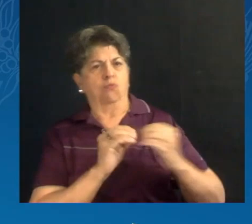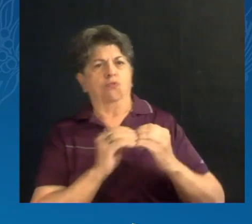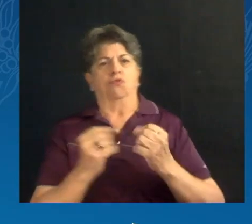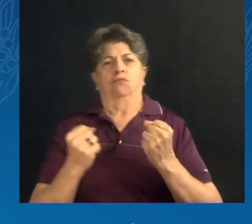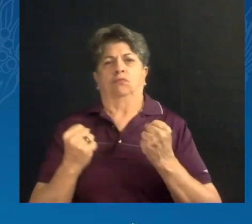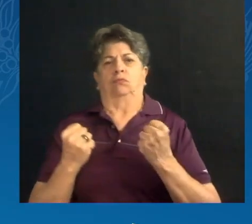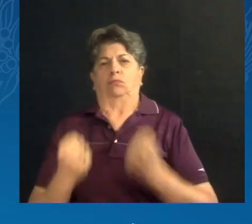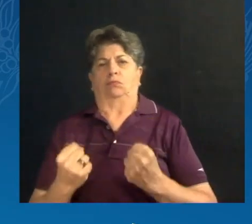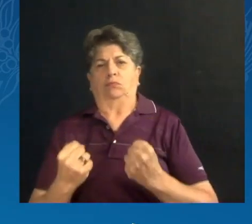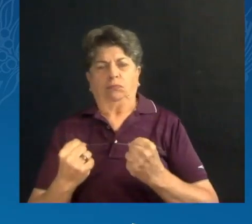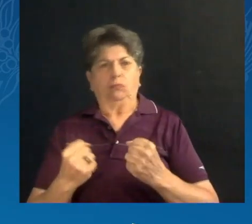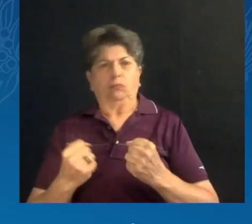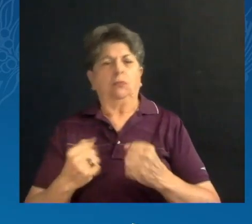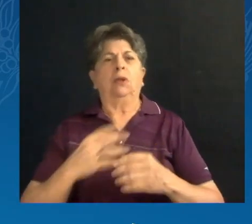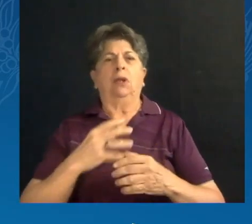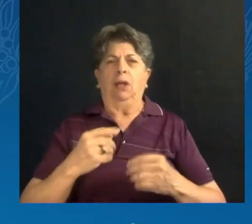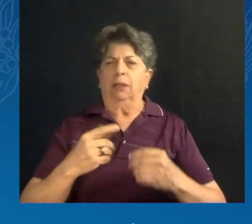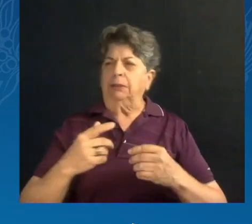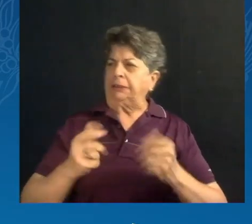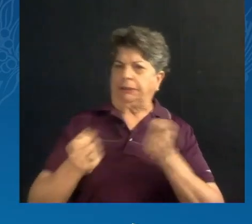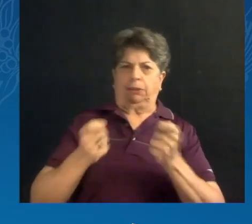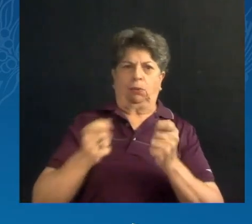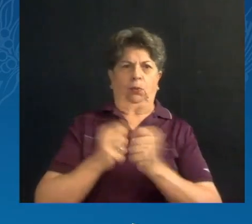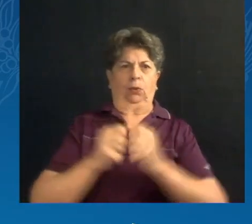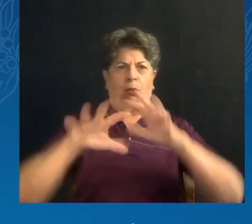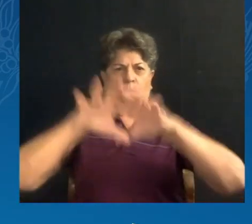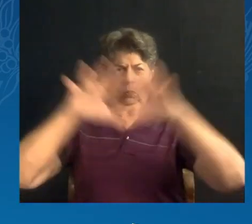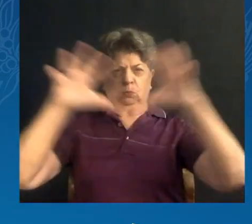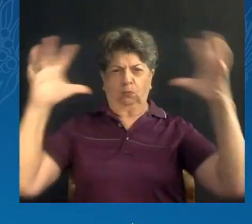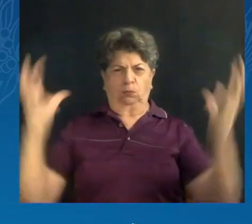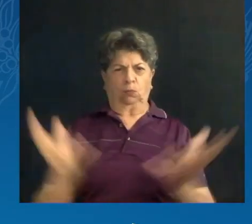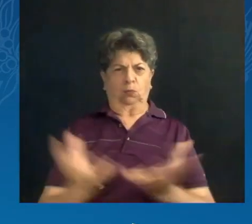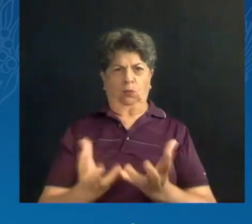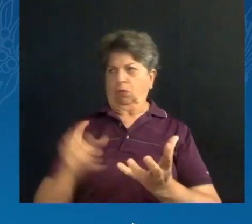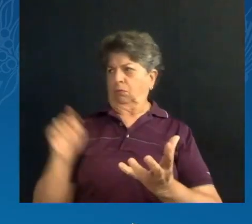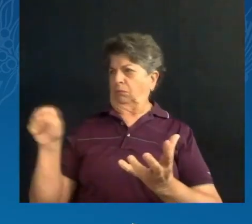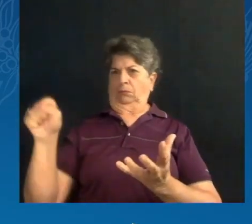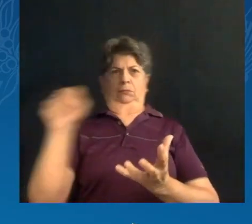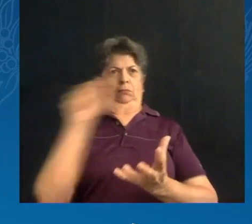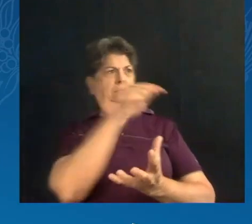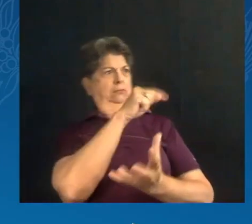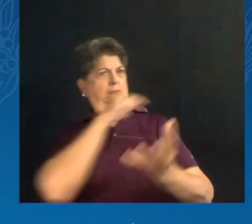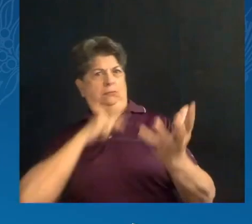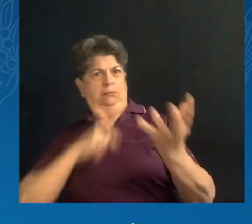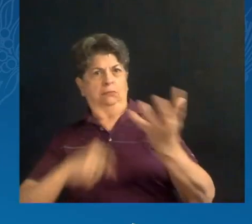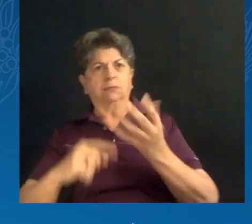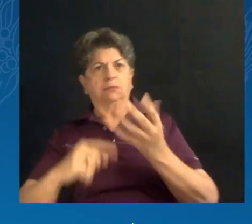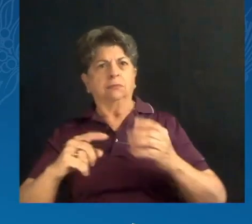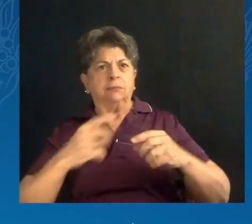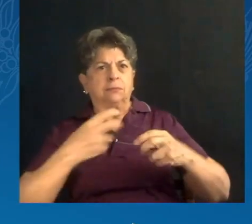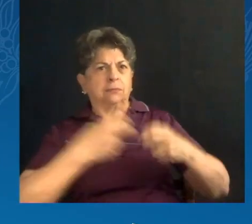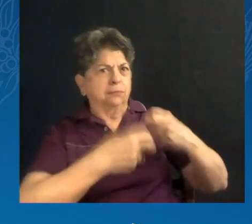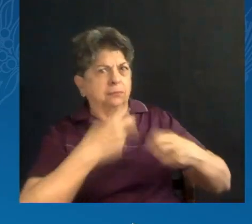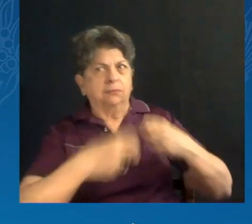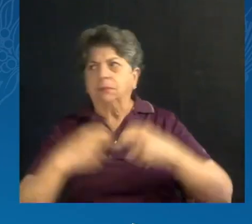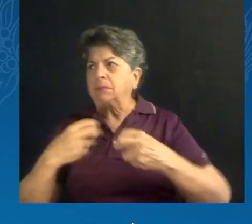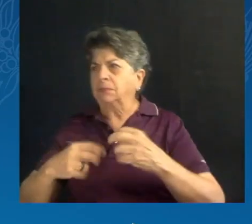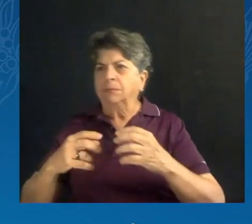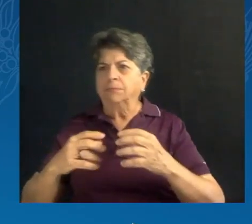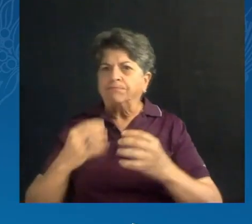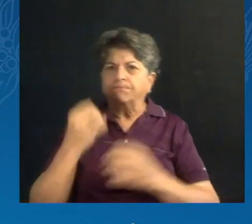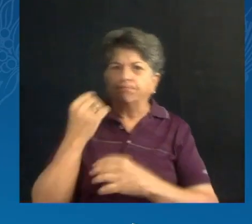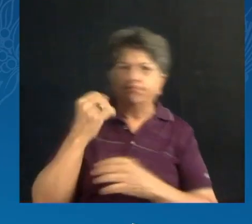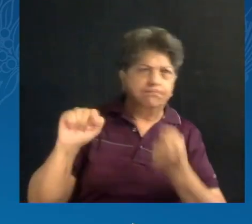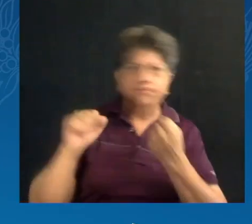include the climate crisis, but also the importance of upholding democracies and human rights, and of course addressing the threats to